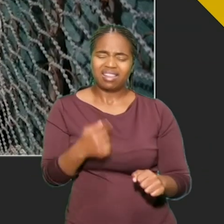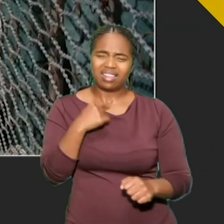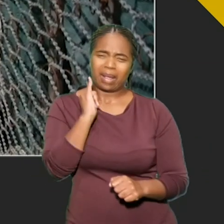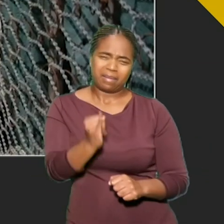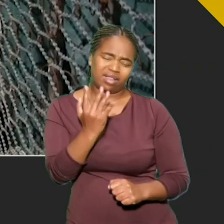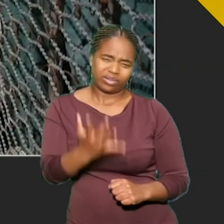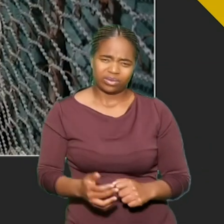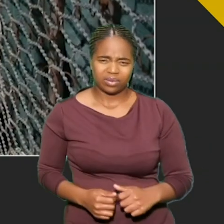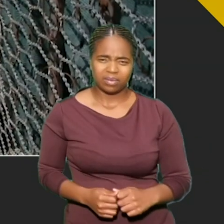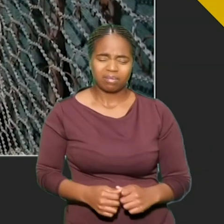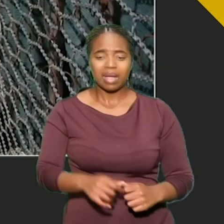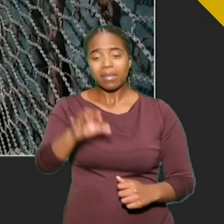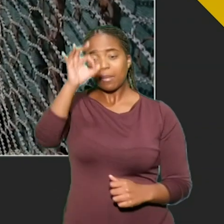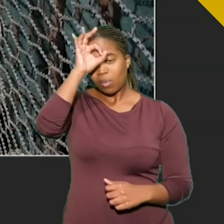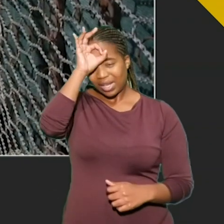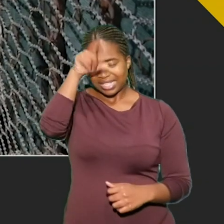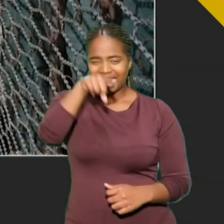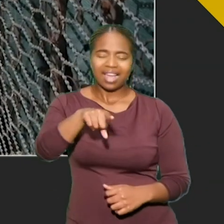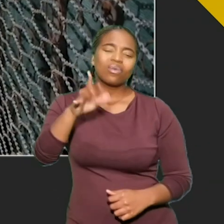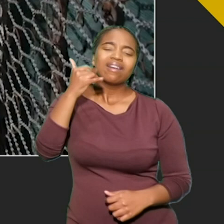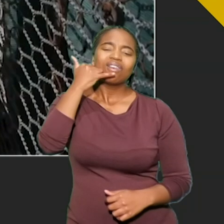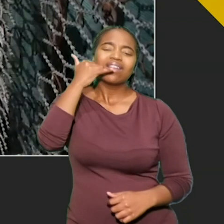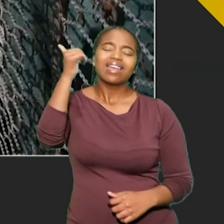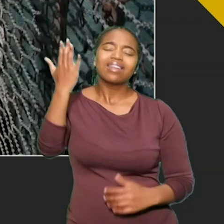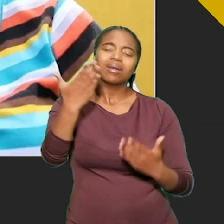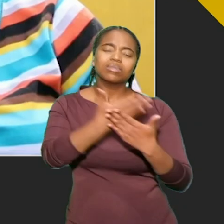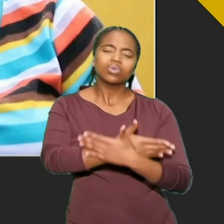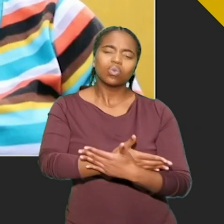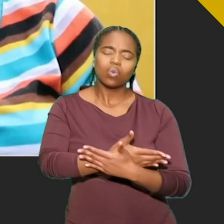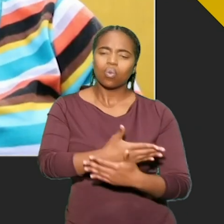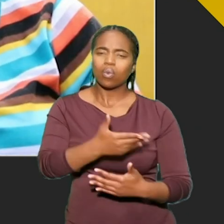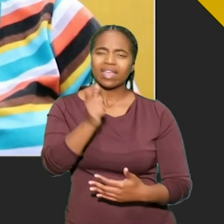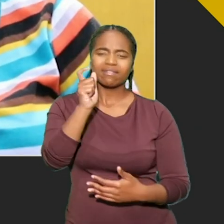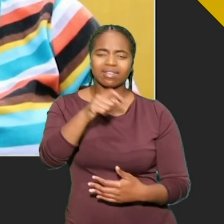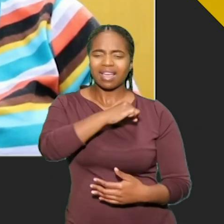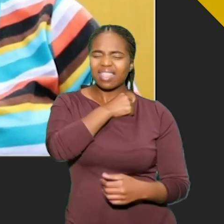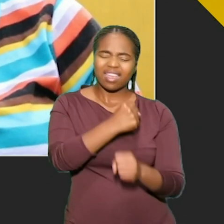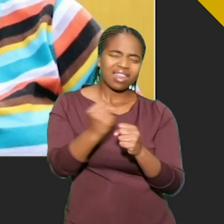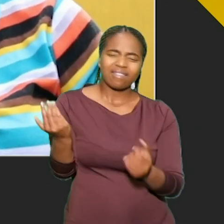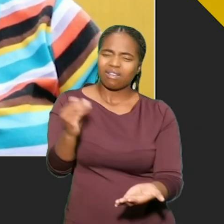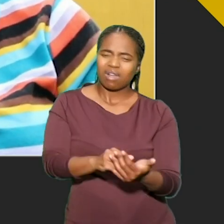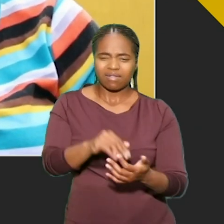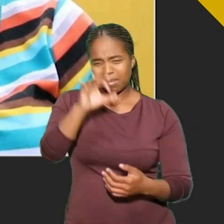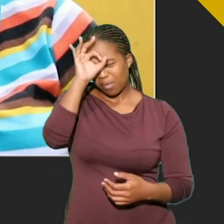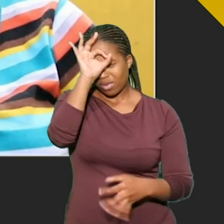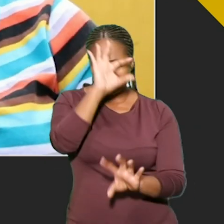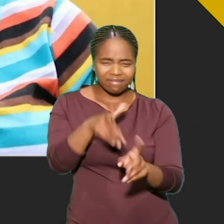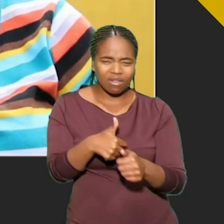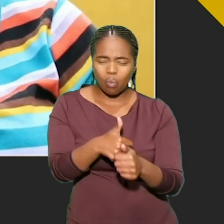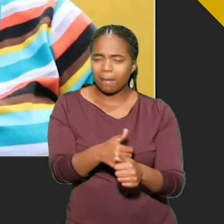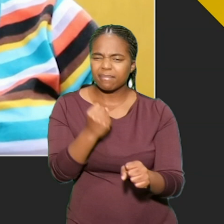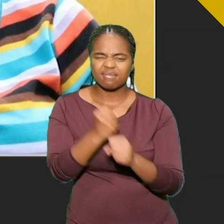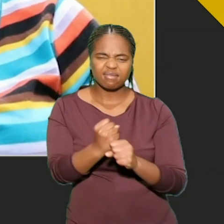leyo. Amapolisa uthi sofonile ngobusuku khatyelwa amacango awezi, aza kwenza i-follow up the following